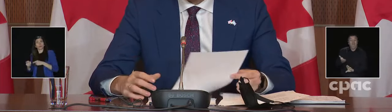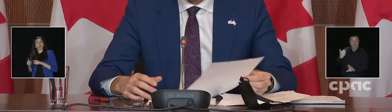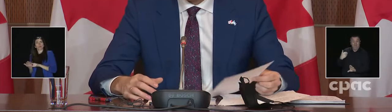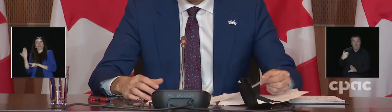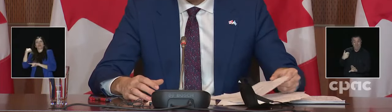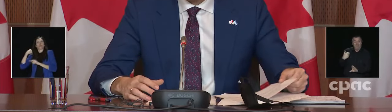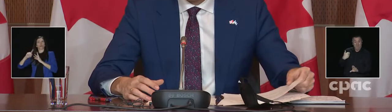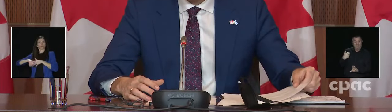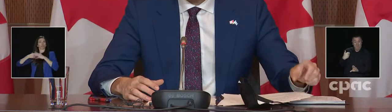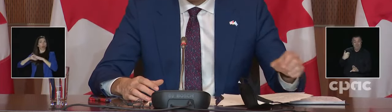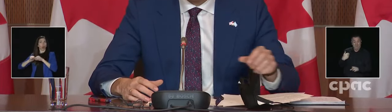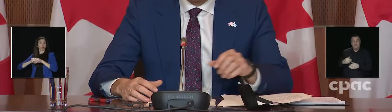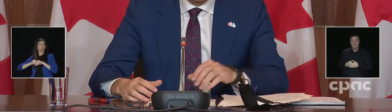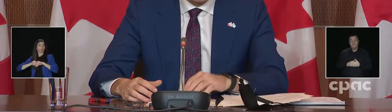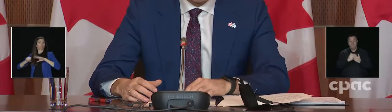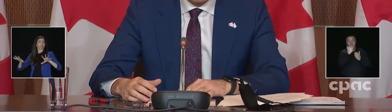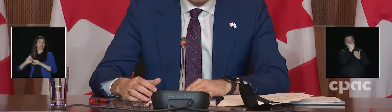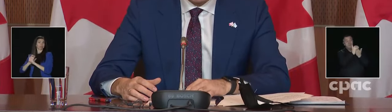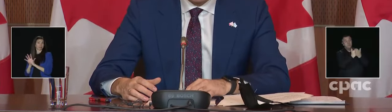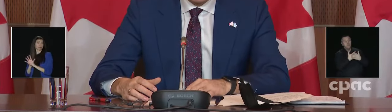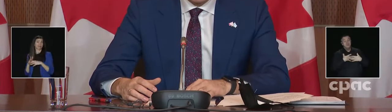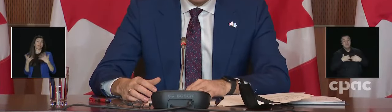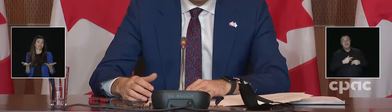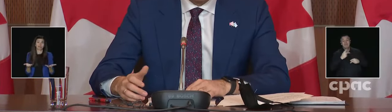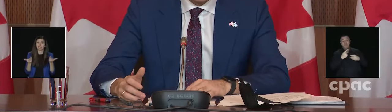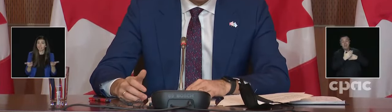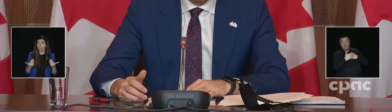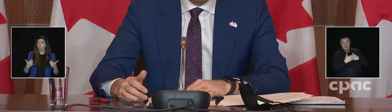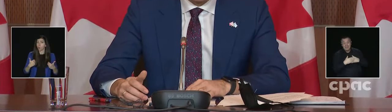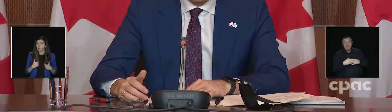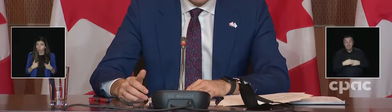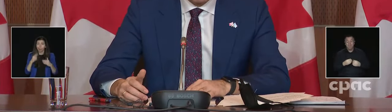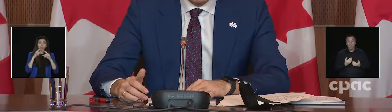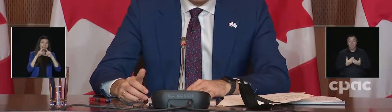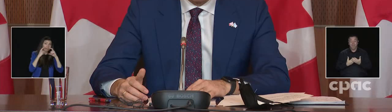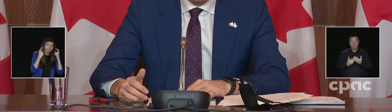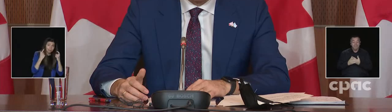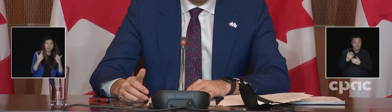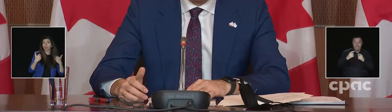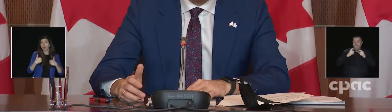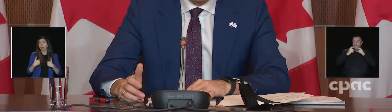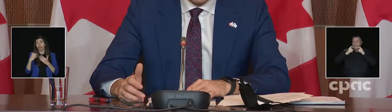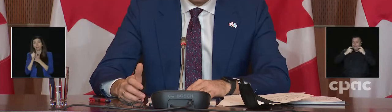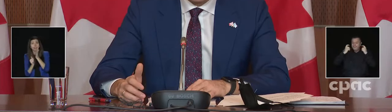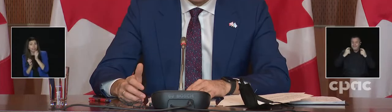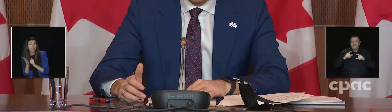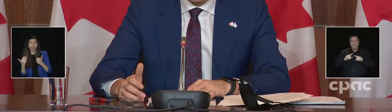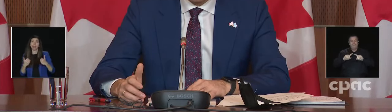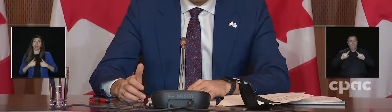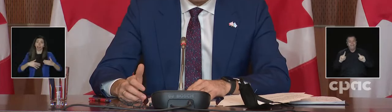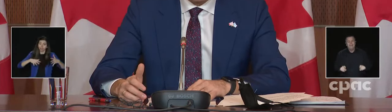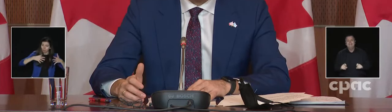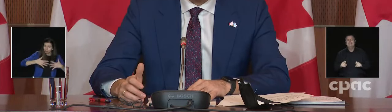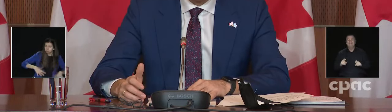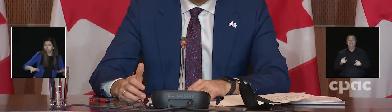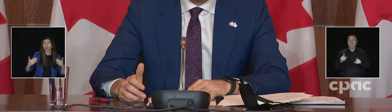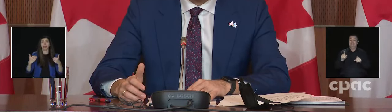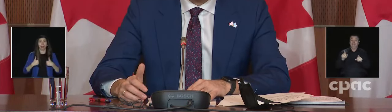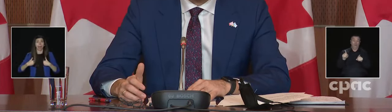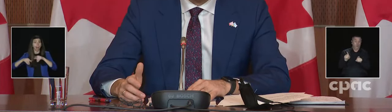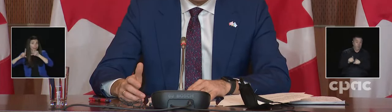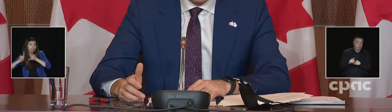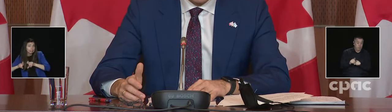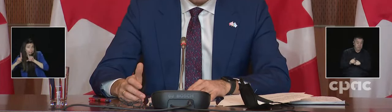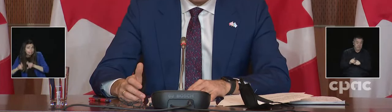Public health measures, personal protective equipment, tests, and most importantly, vaccines are all